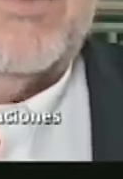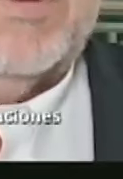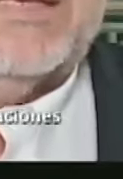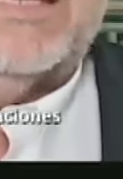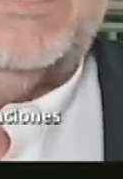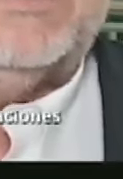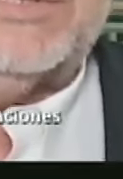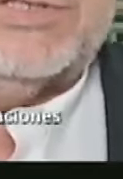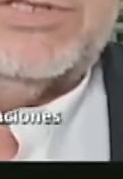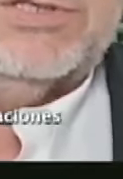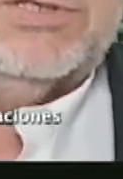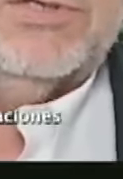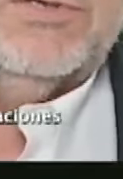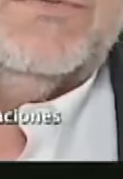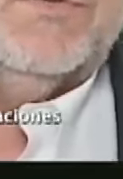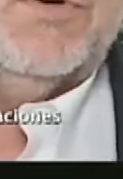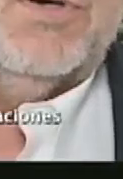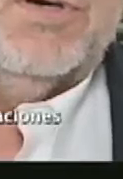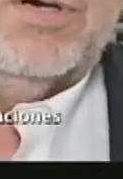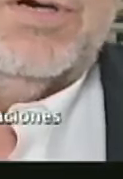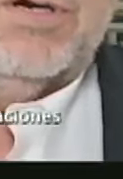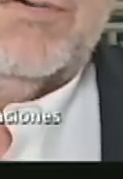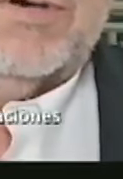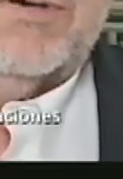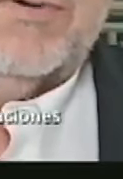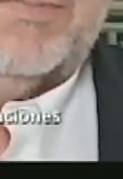the argument, the case for